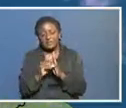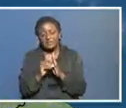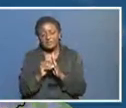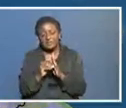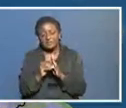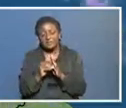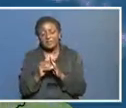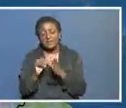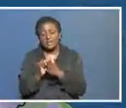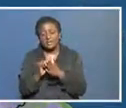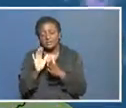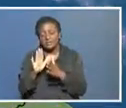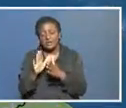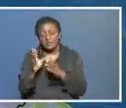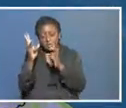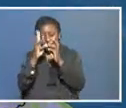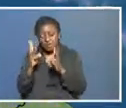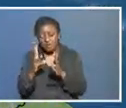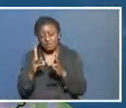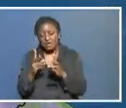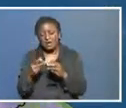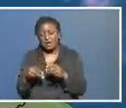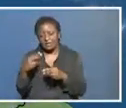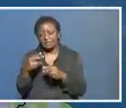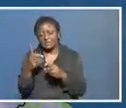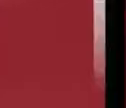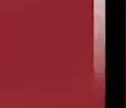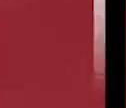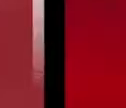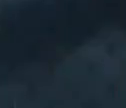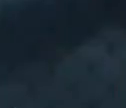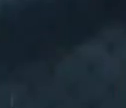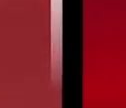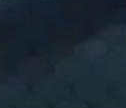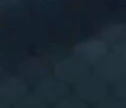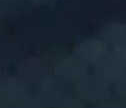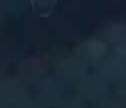Update, brought to you by BTC and CBS Bahamas.